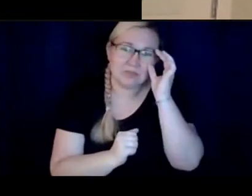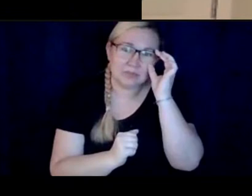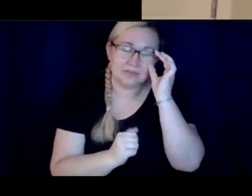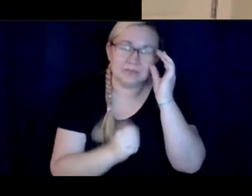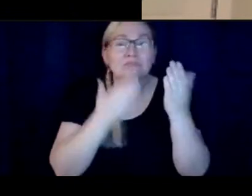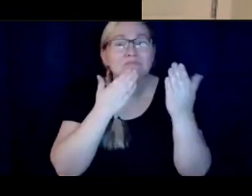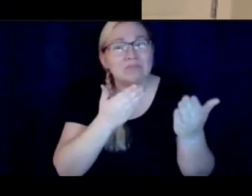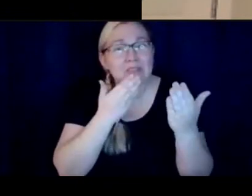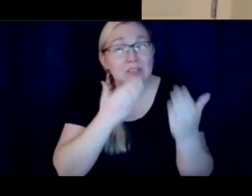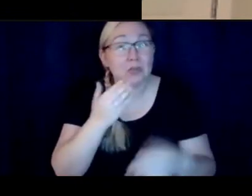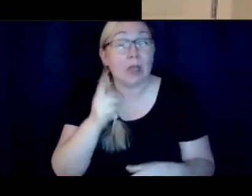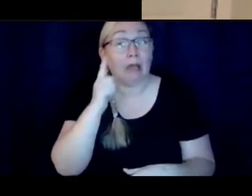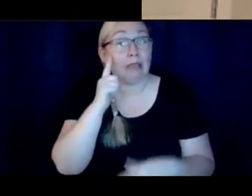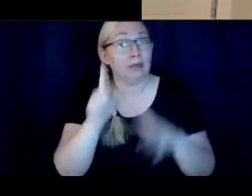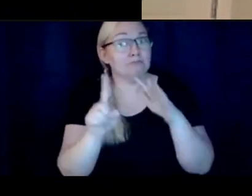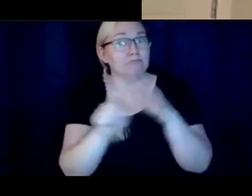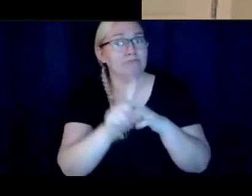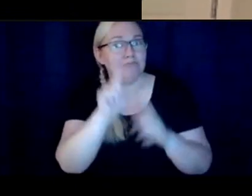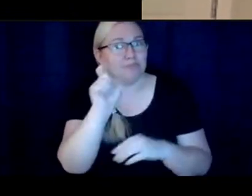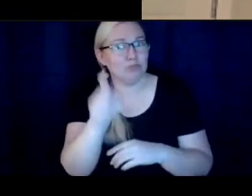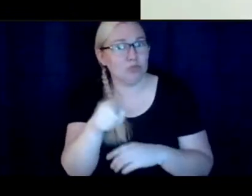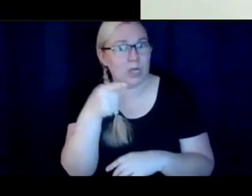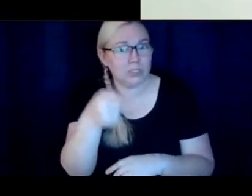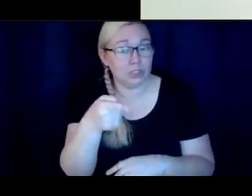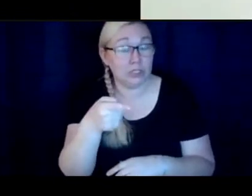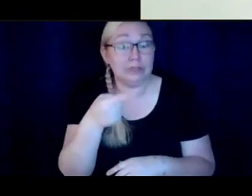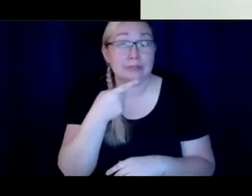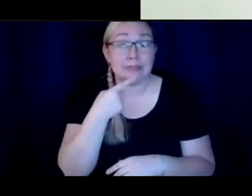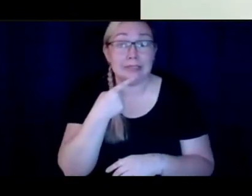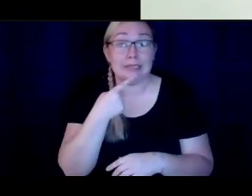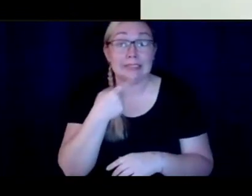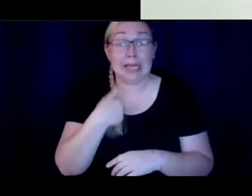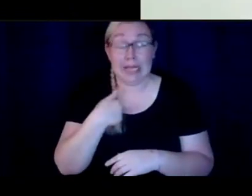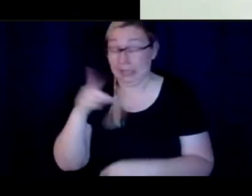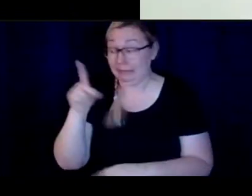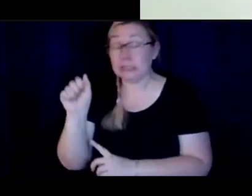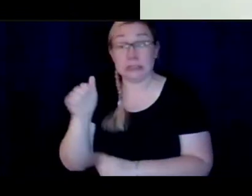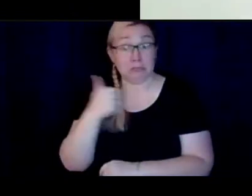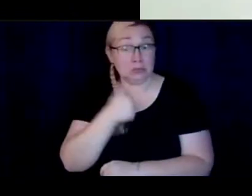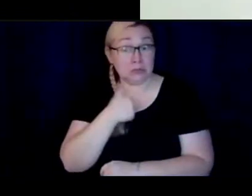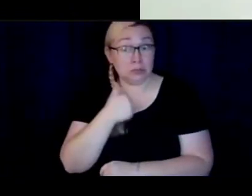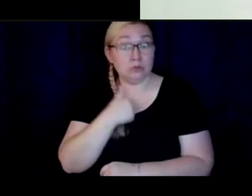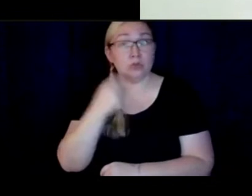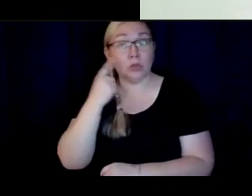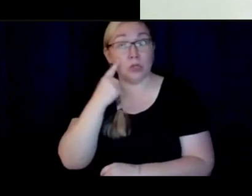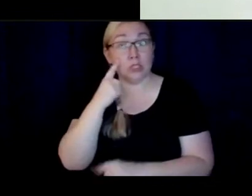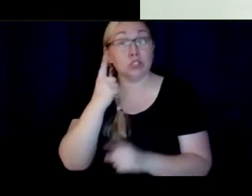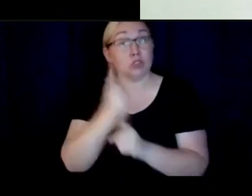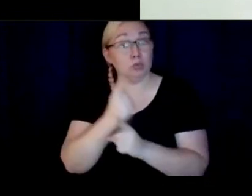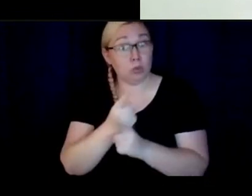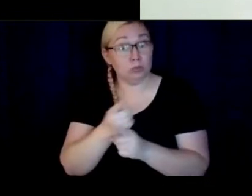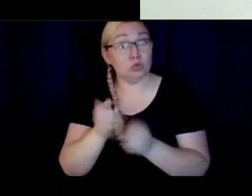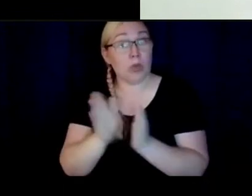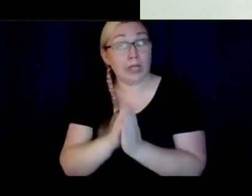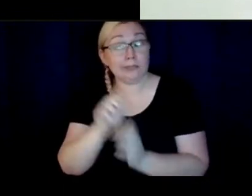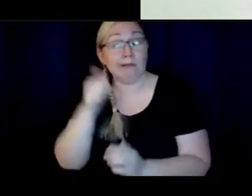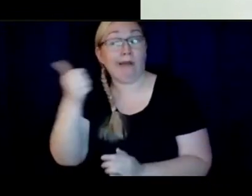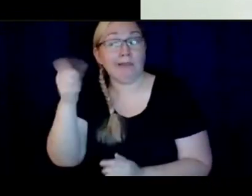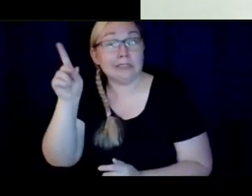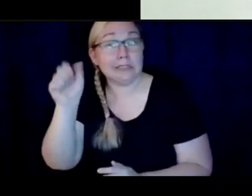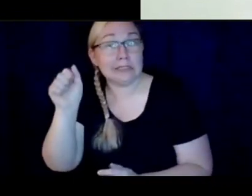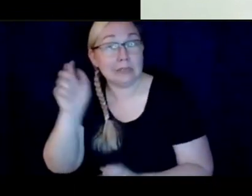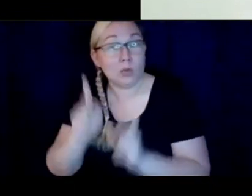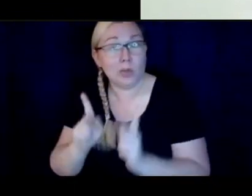thank you. I think the question came through. So the question is, I have a disability. Mm-hmm. Do you think it's appropriate to ask other disabled people